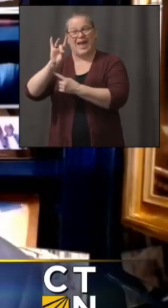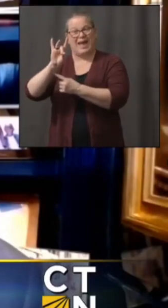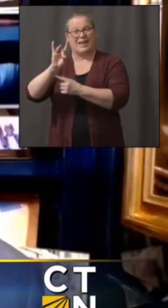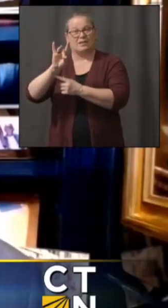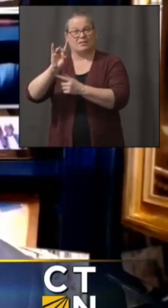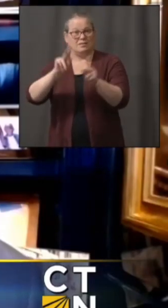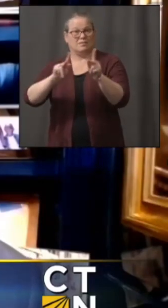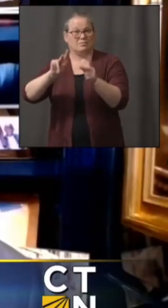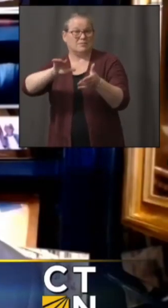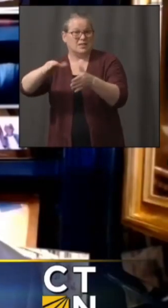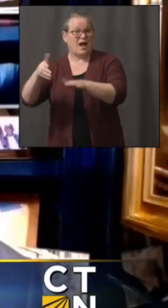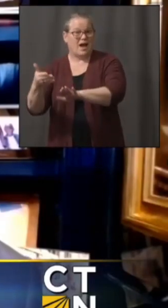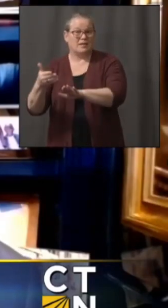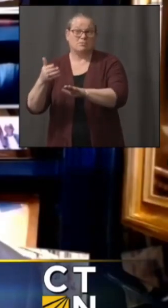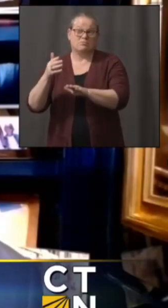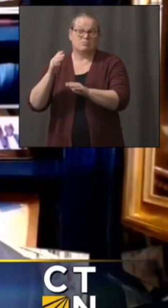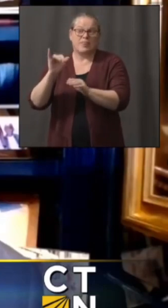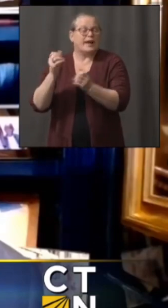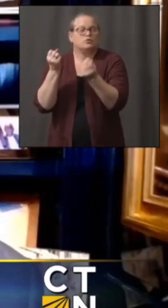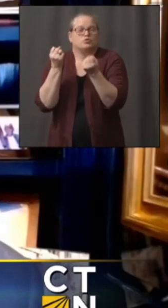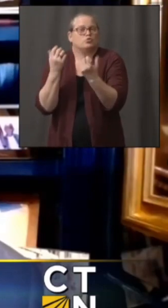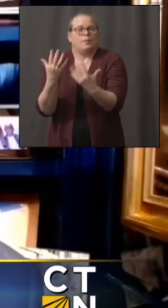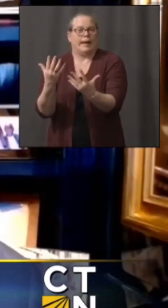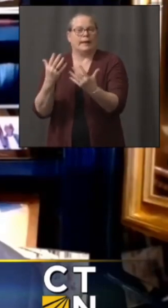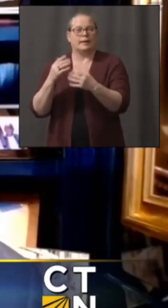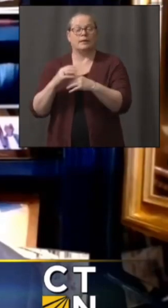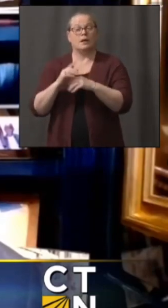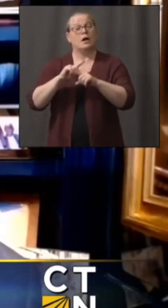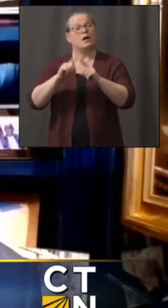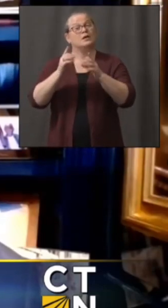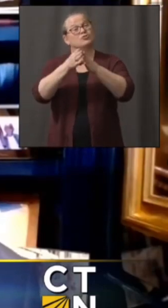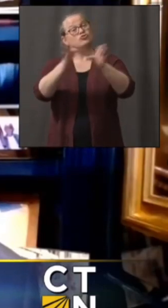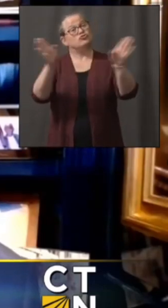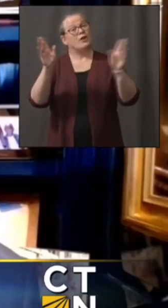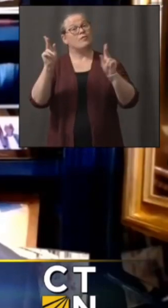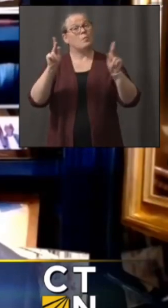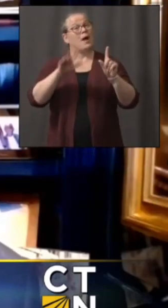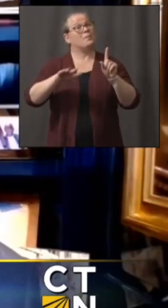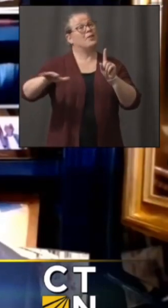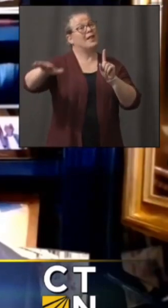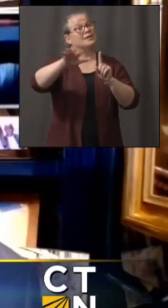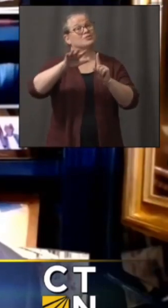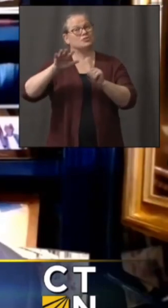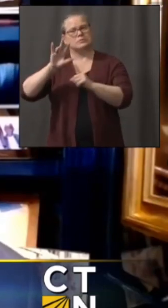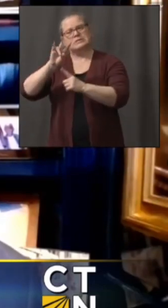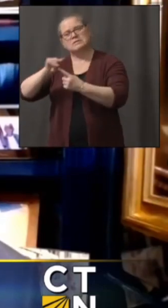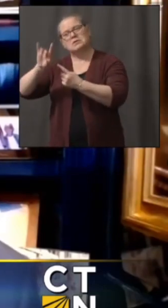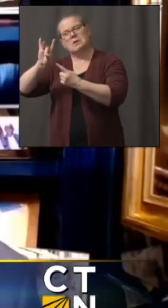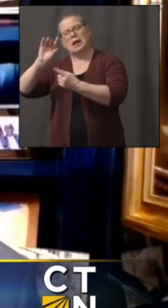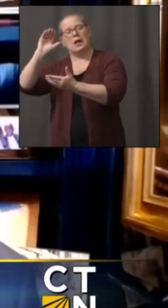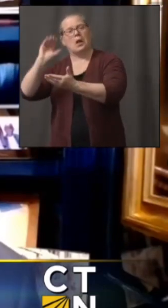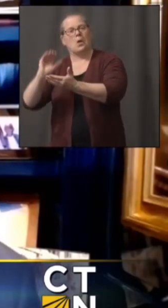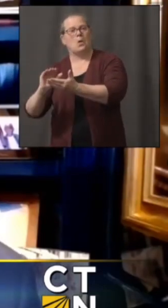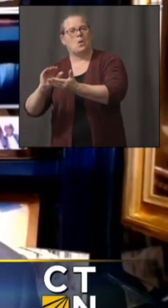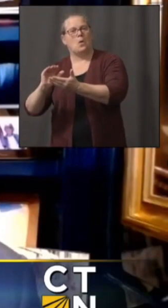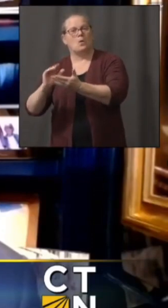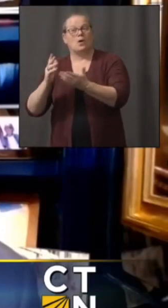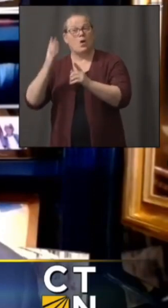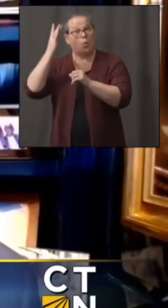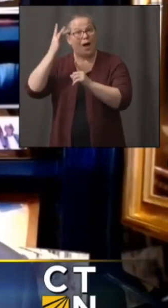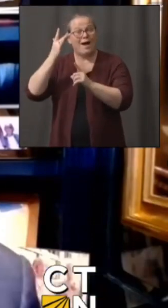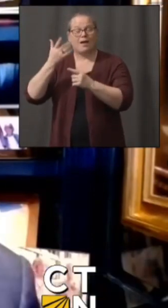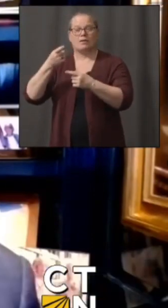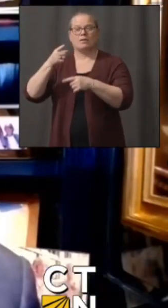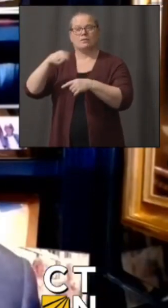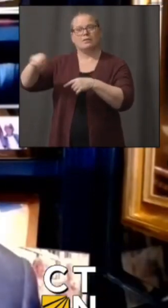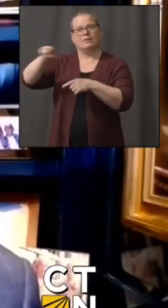much lower than the general population, much lower. And that's because our amazing correctional officers are doing everything